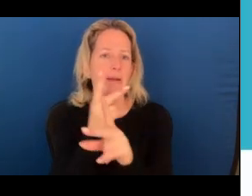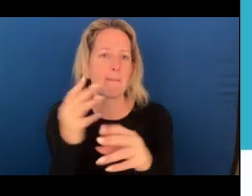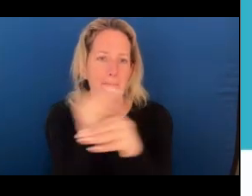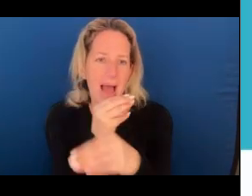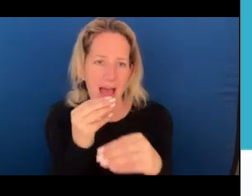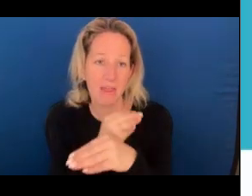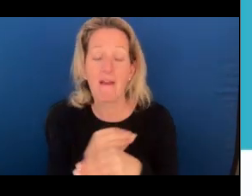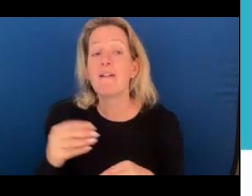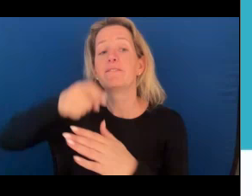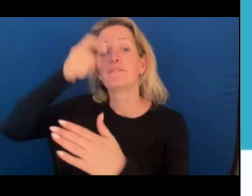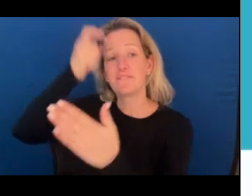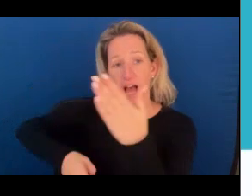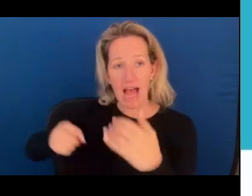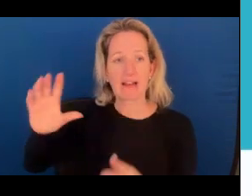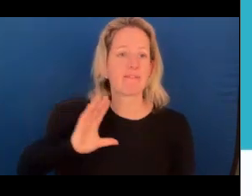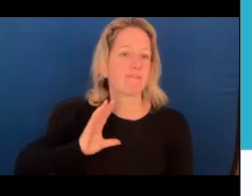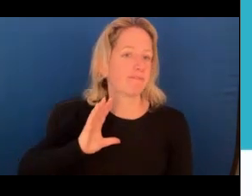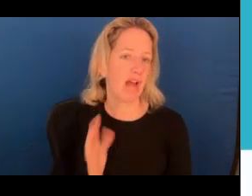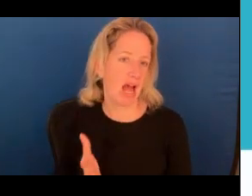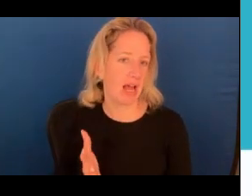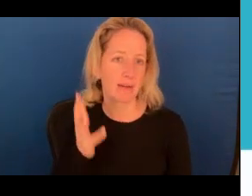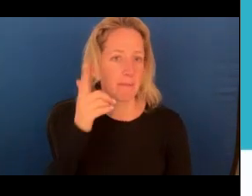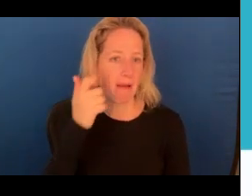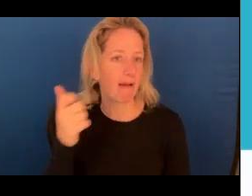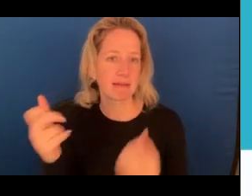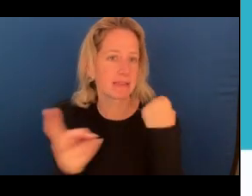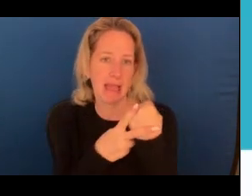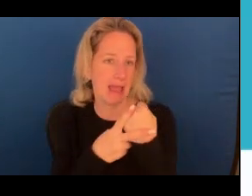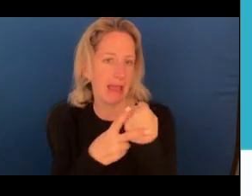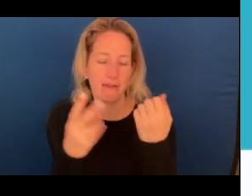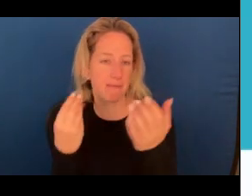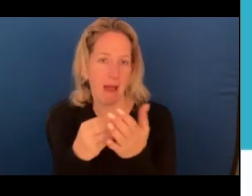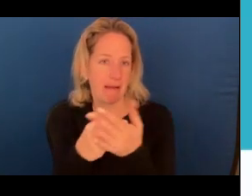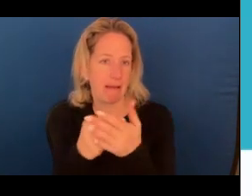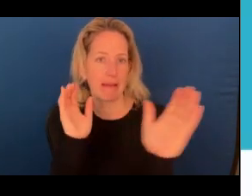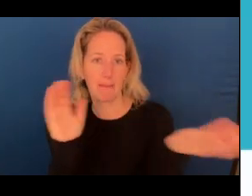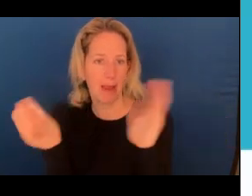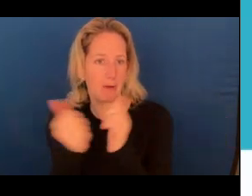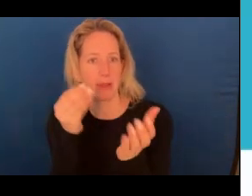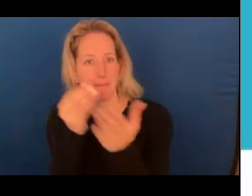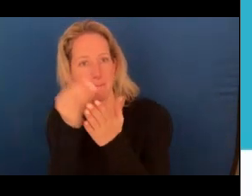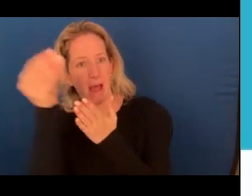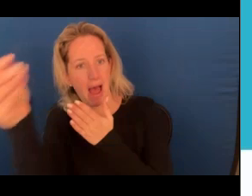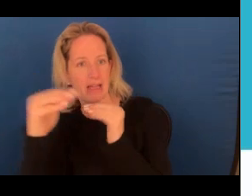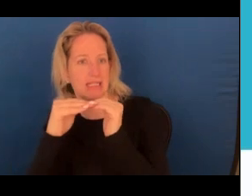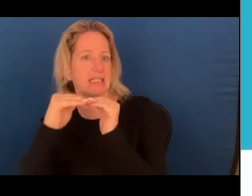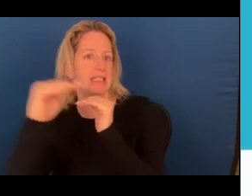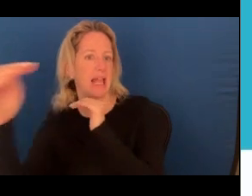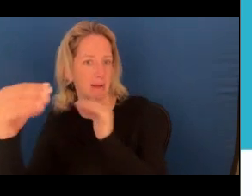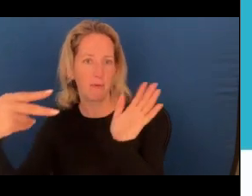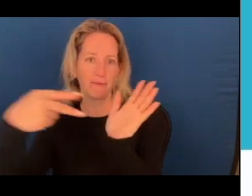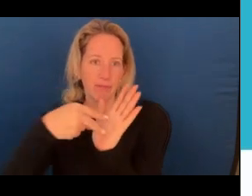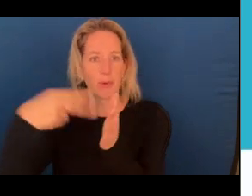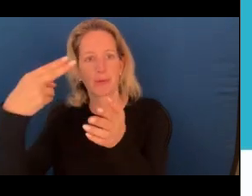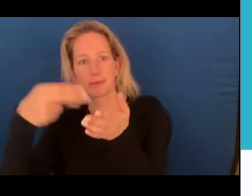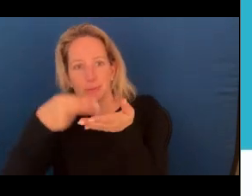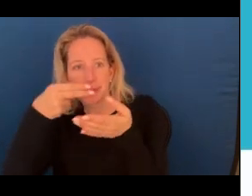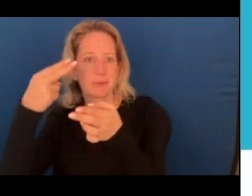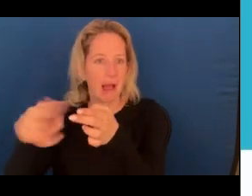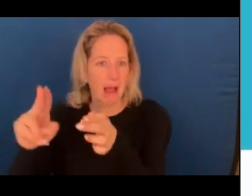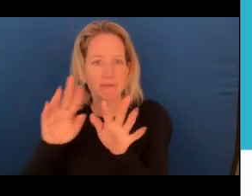money by not shifting to sustainable service where I'm going to do that. And, you know, we want to mitigate that barrier